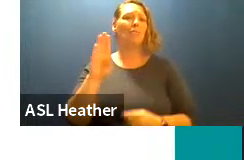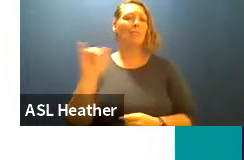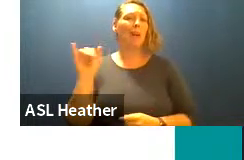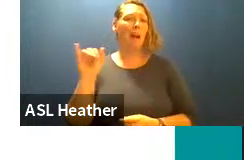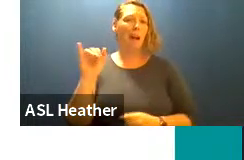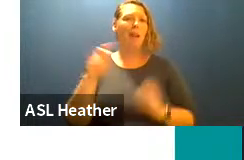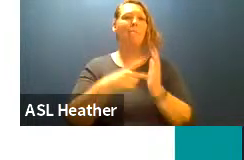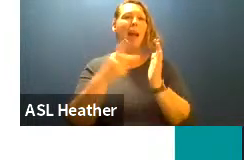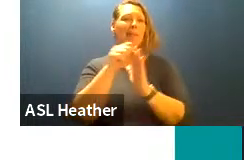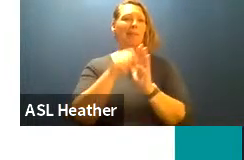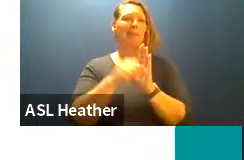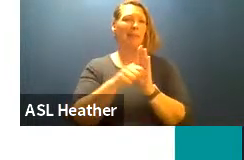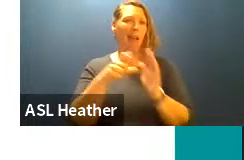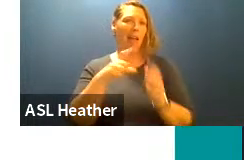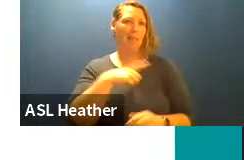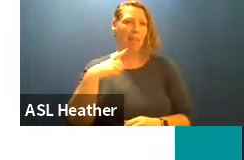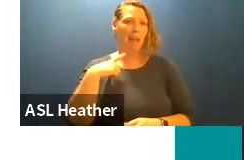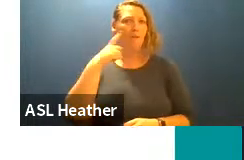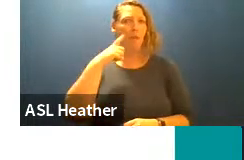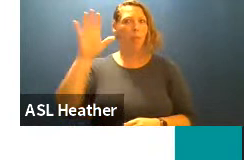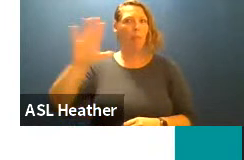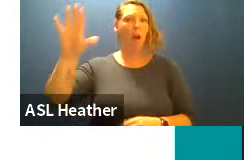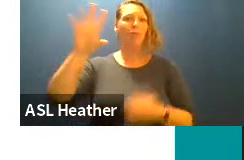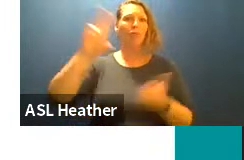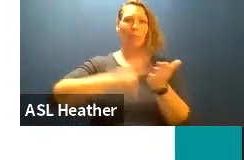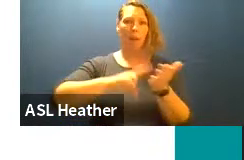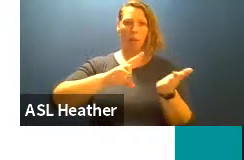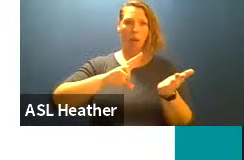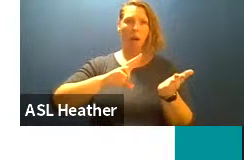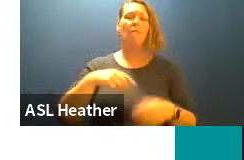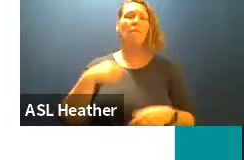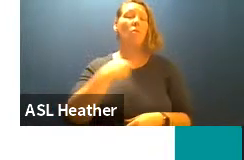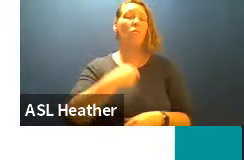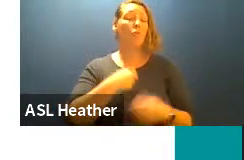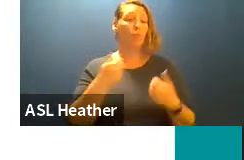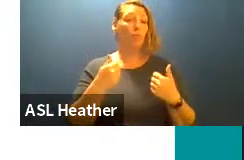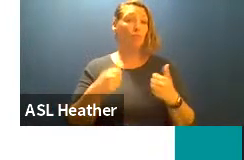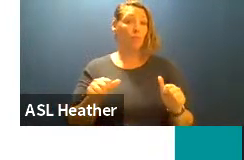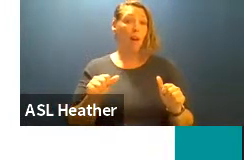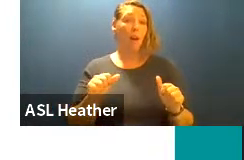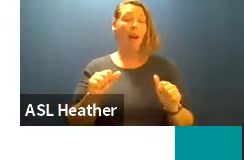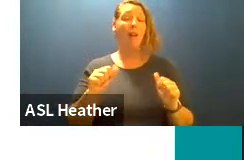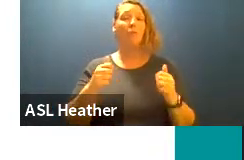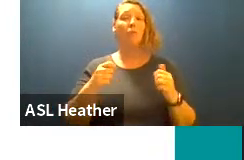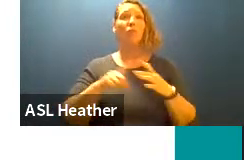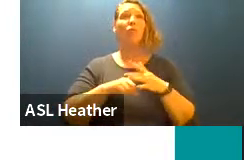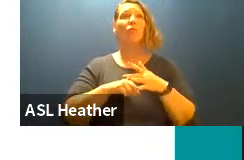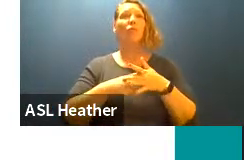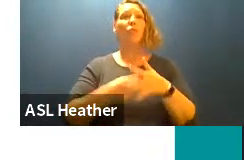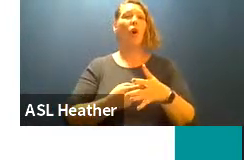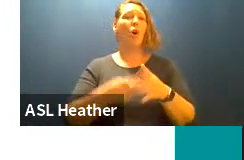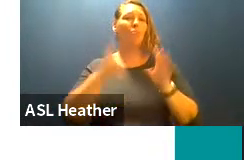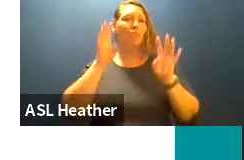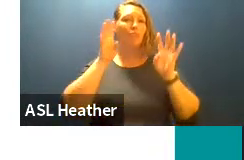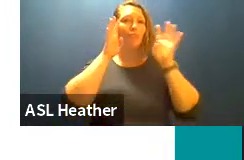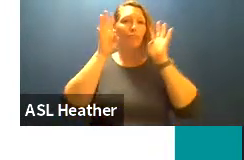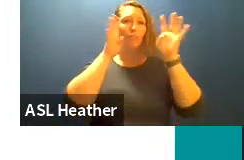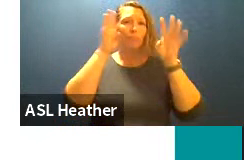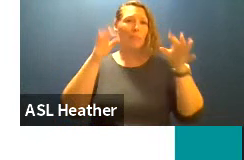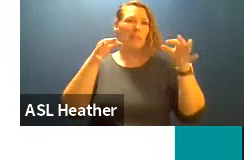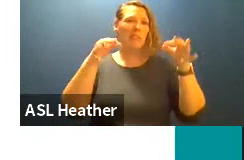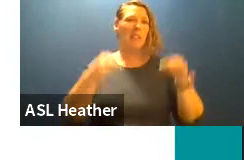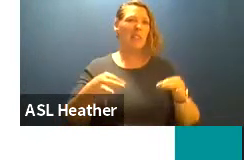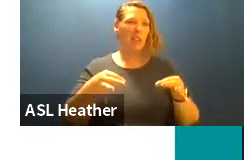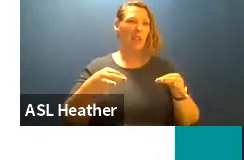for their sign off. And what we're going to try and do is start creating decision